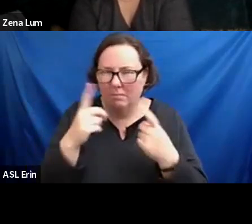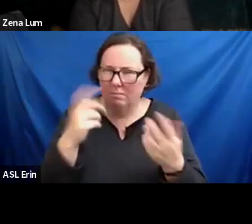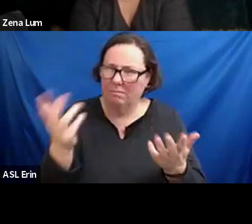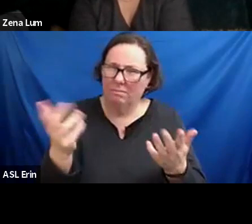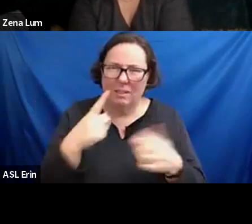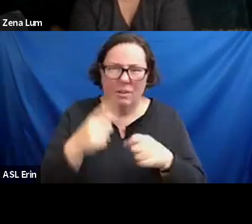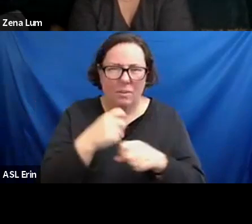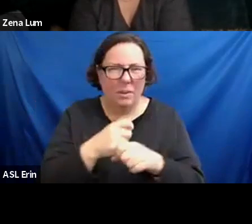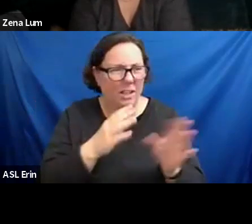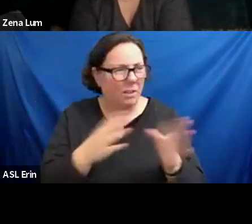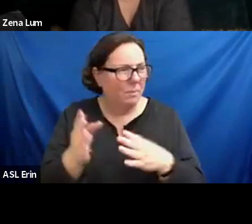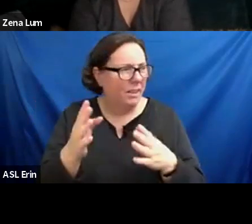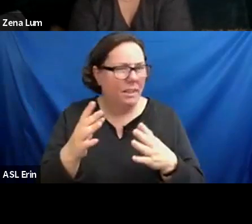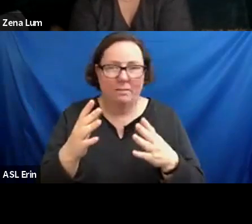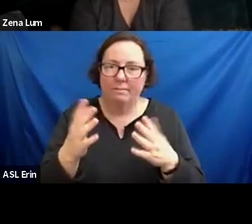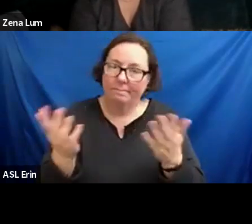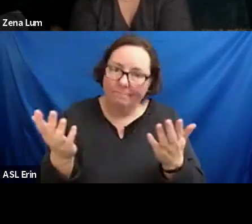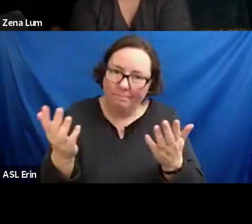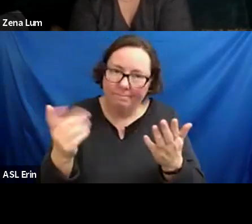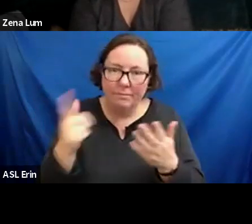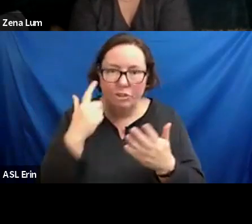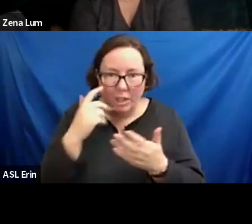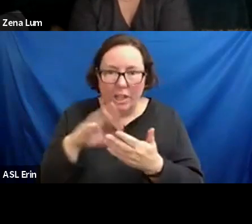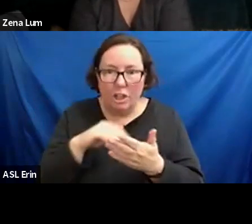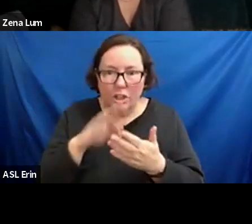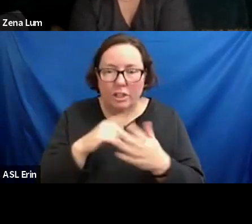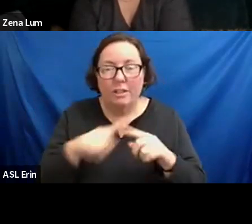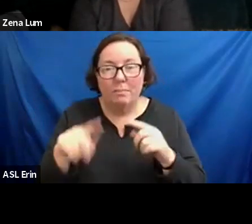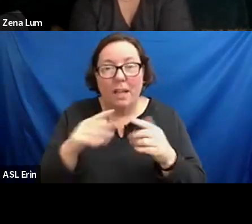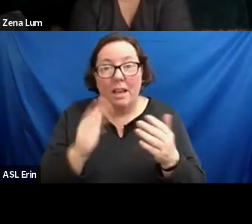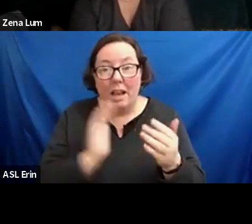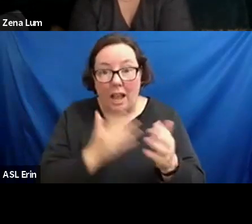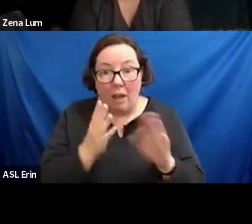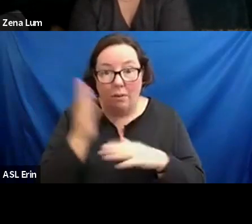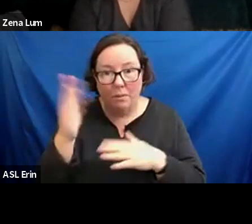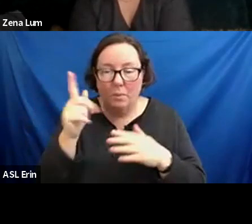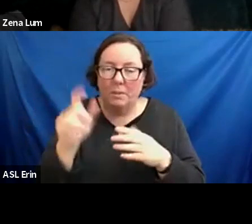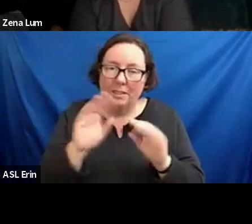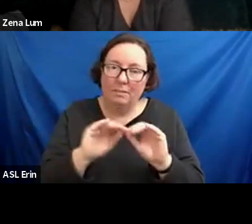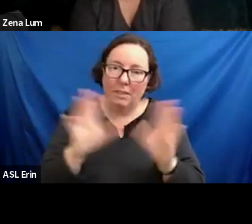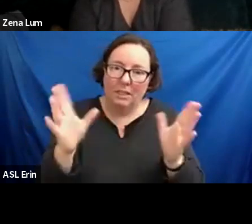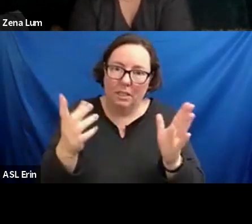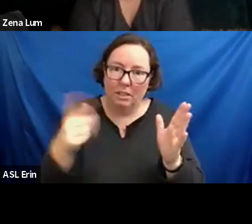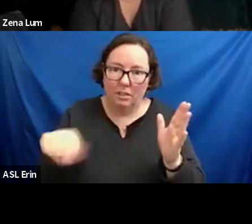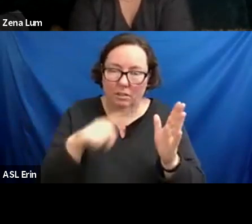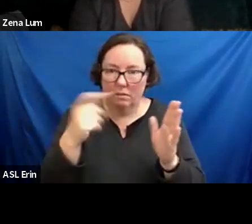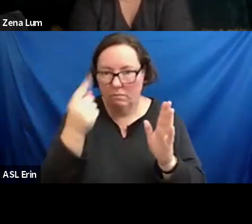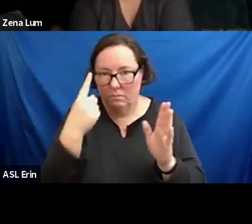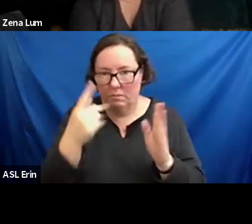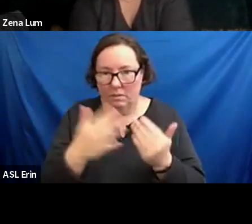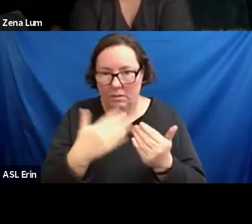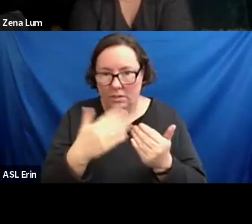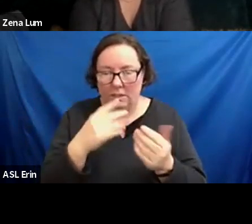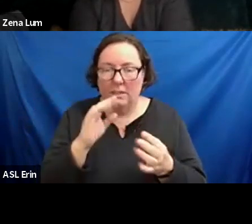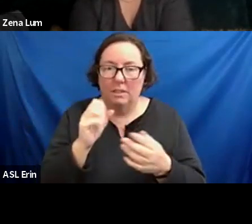one-year proposal that folks are just learning, but I think it should be something that people can easily get their head around. And I was thinking